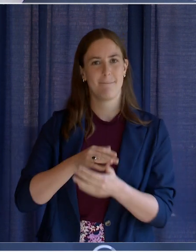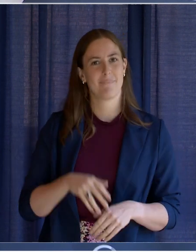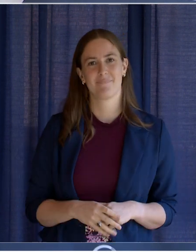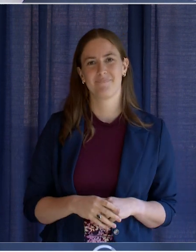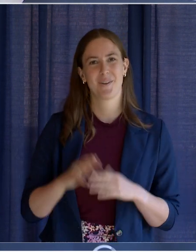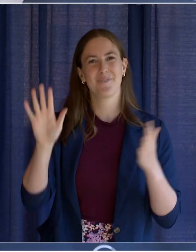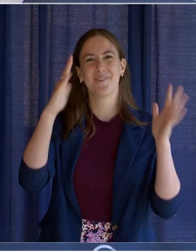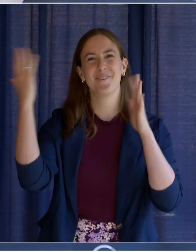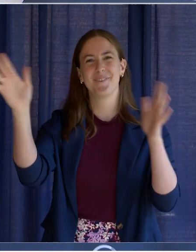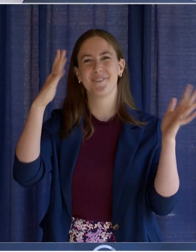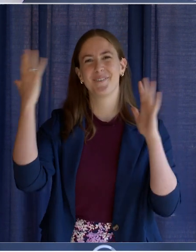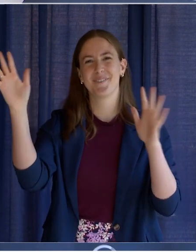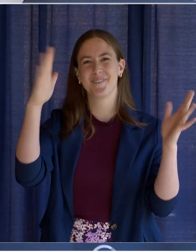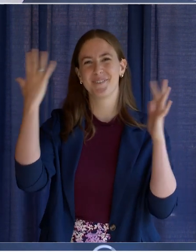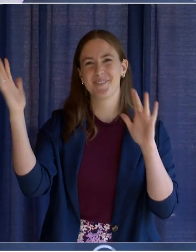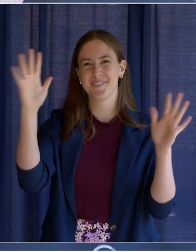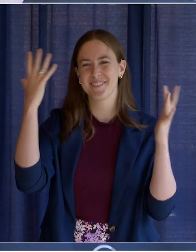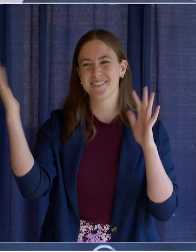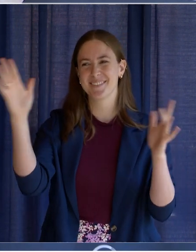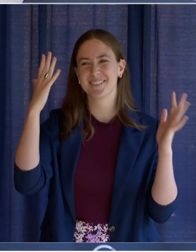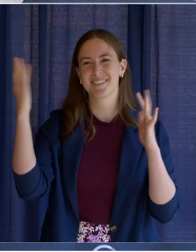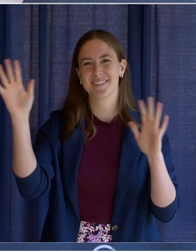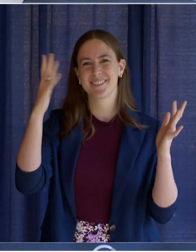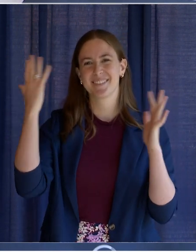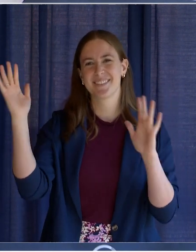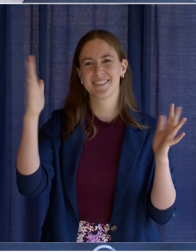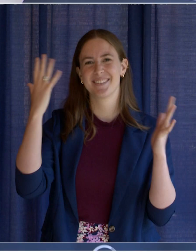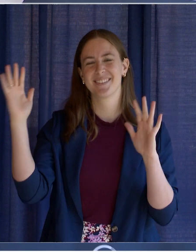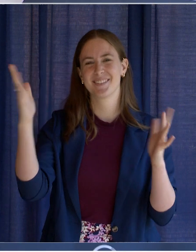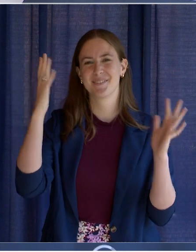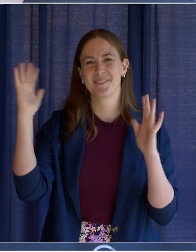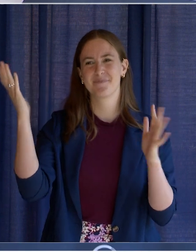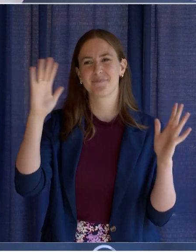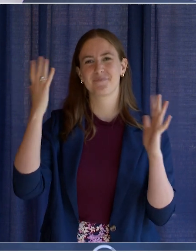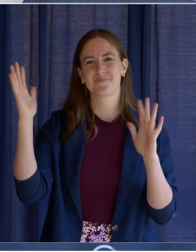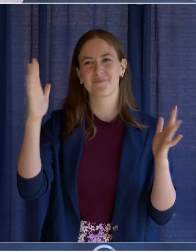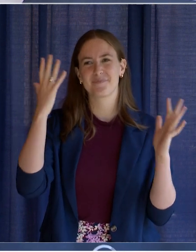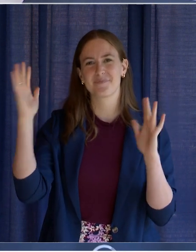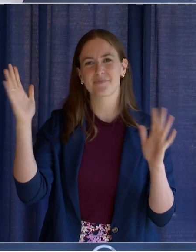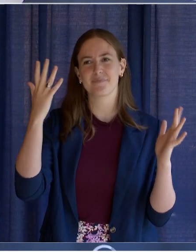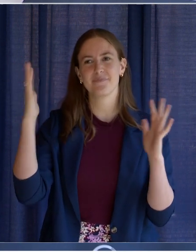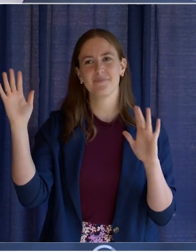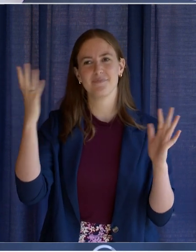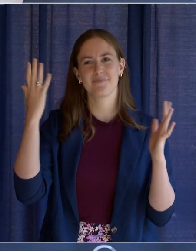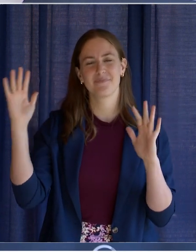It's true. It is really true. And then,